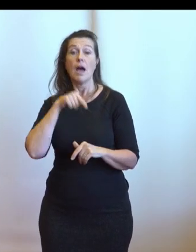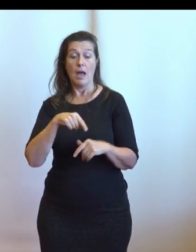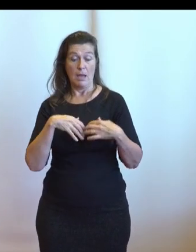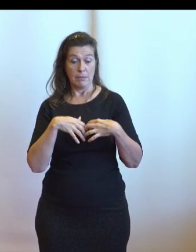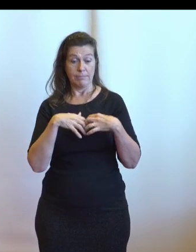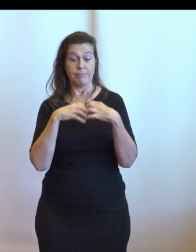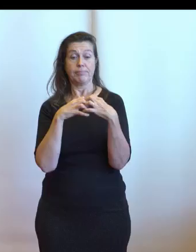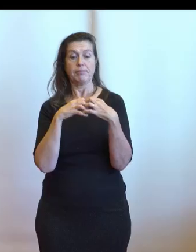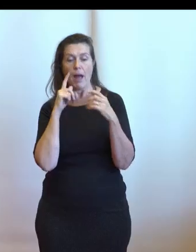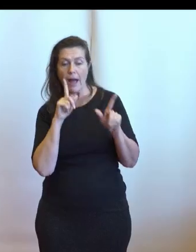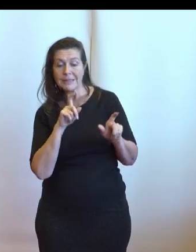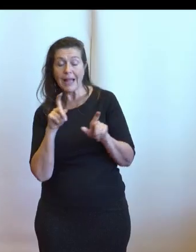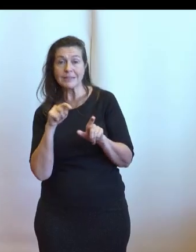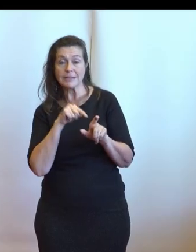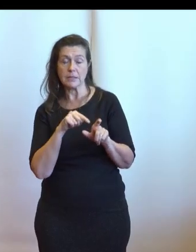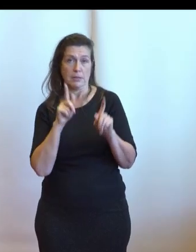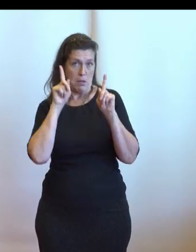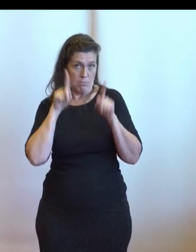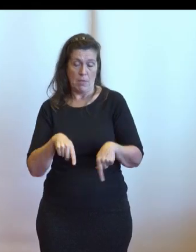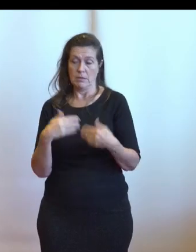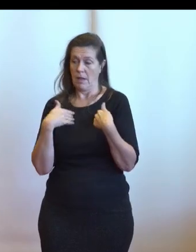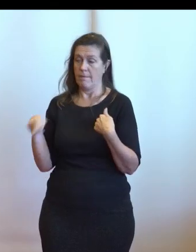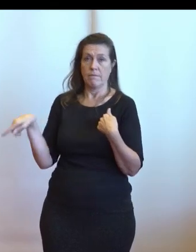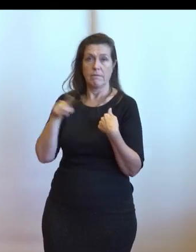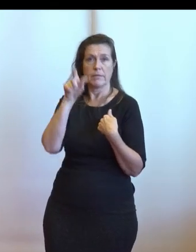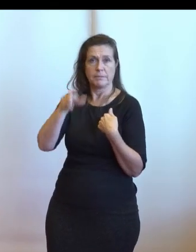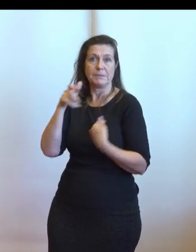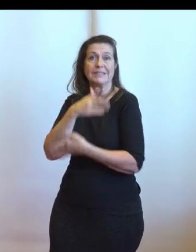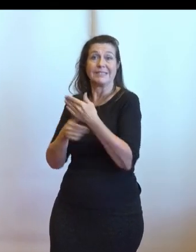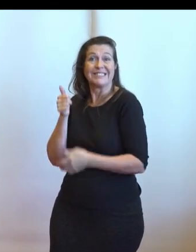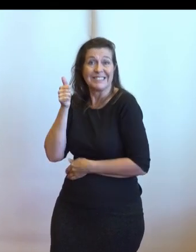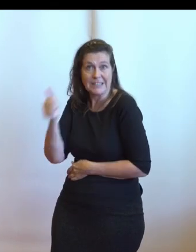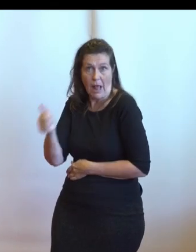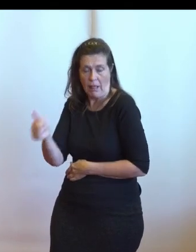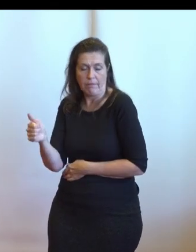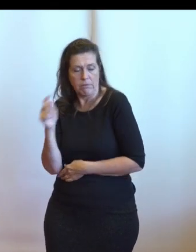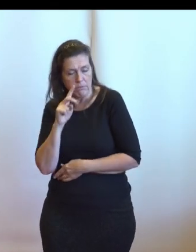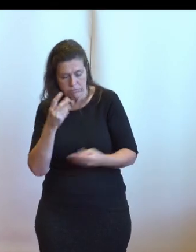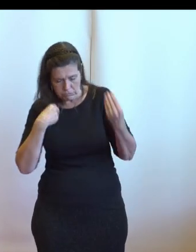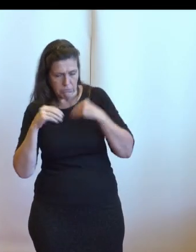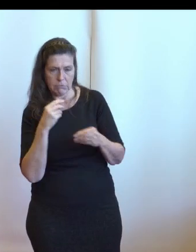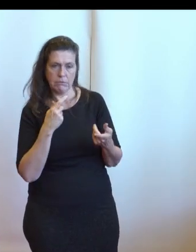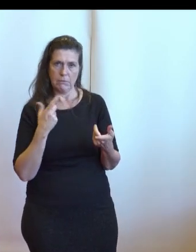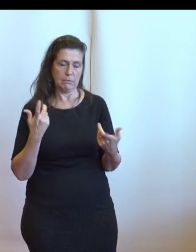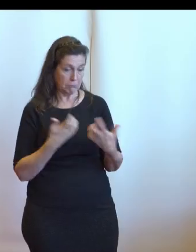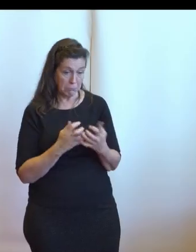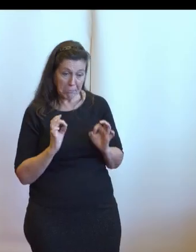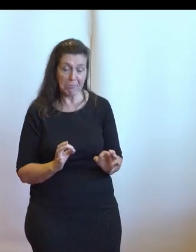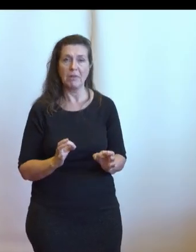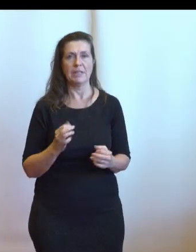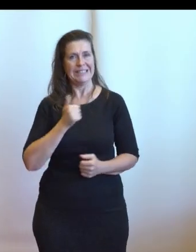of testing new technologies. That's something that we're actively doing. We're looking